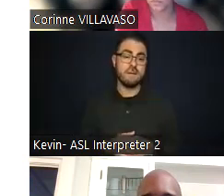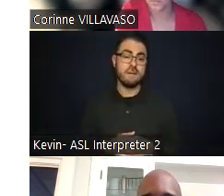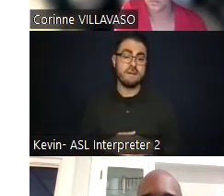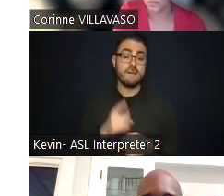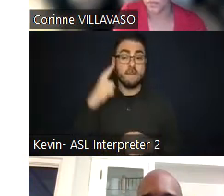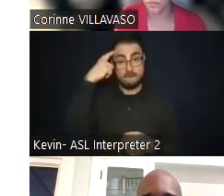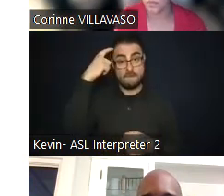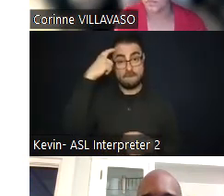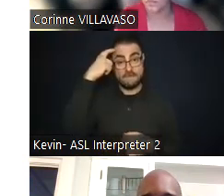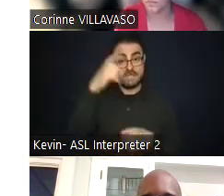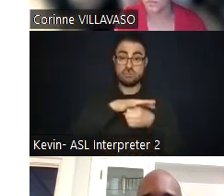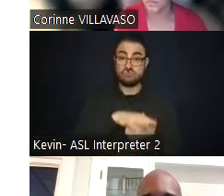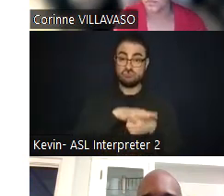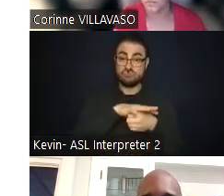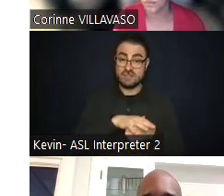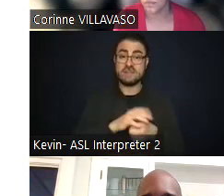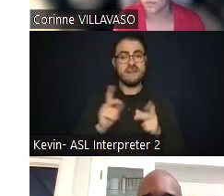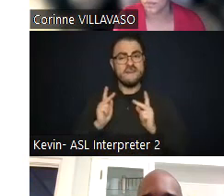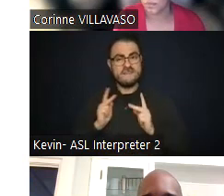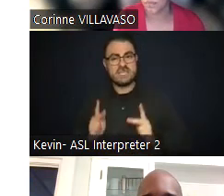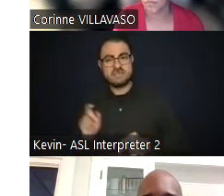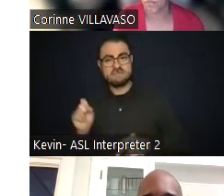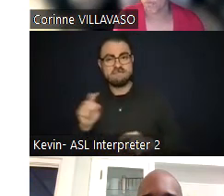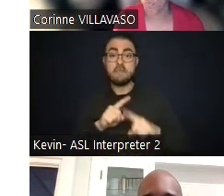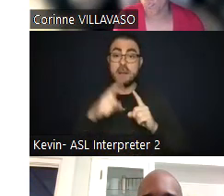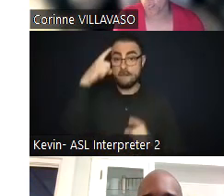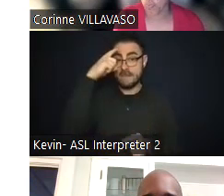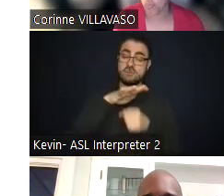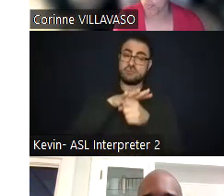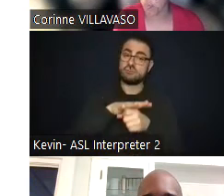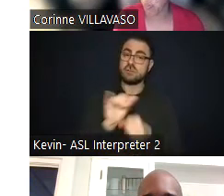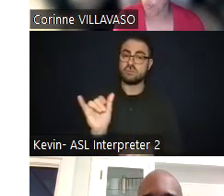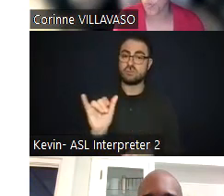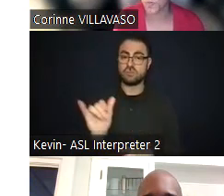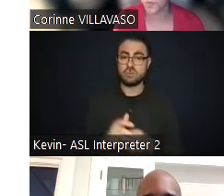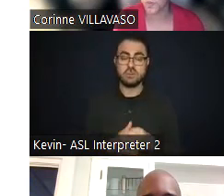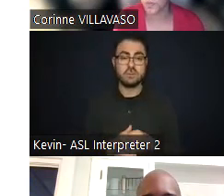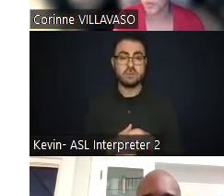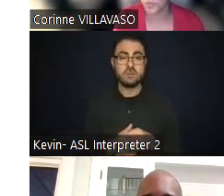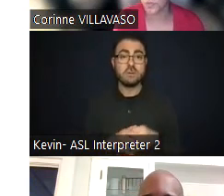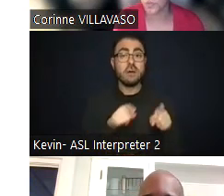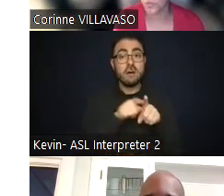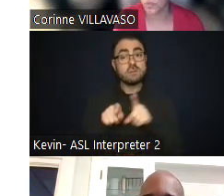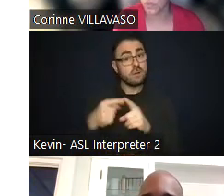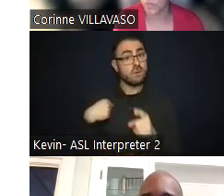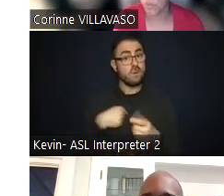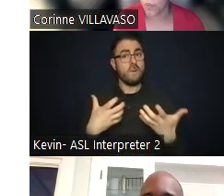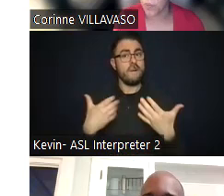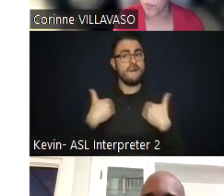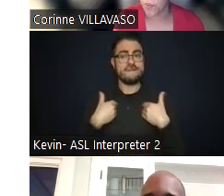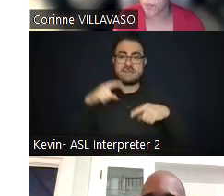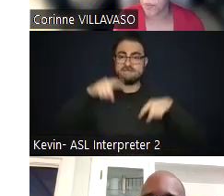mentally, not just physically, but mentally. We're also trying to get a diverse group of